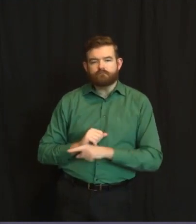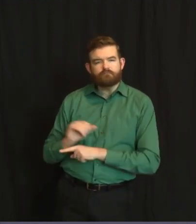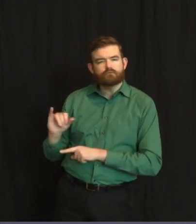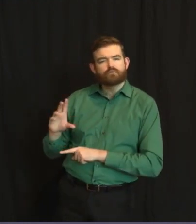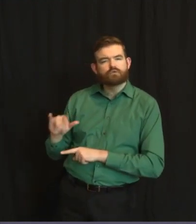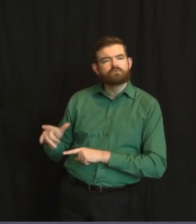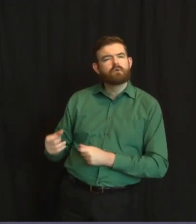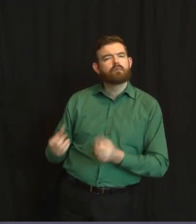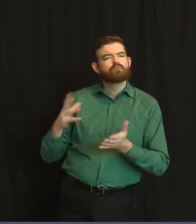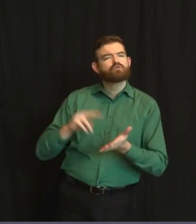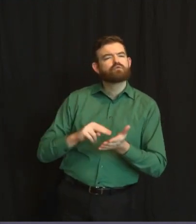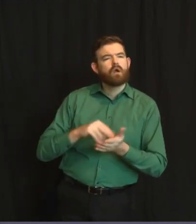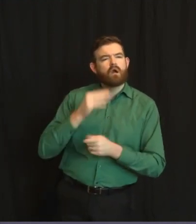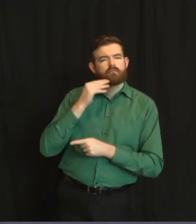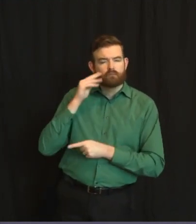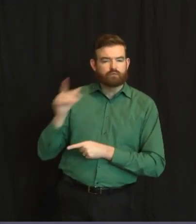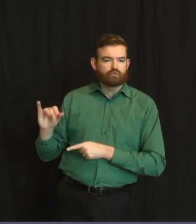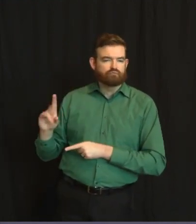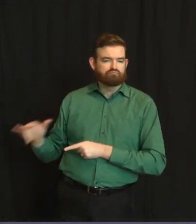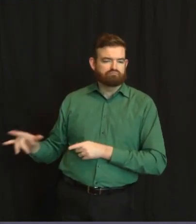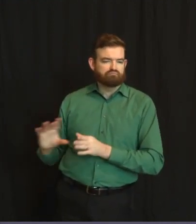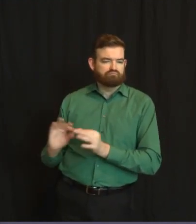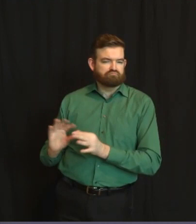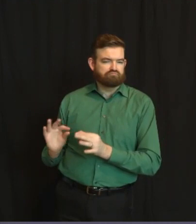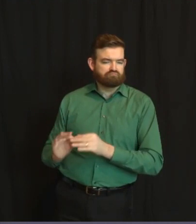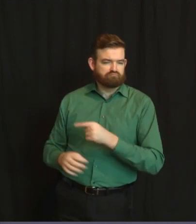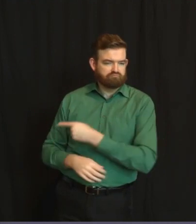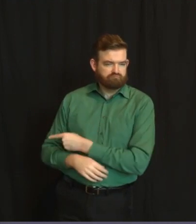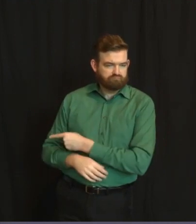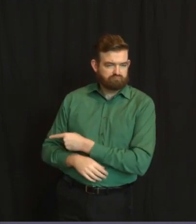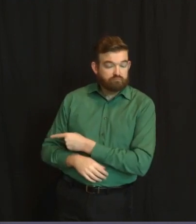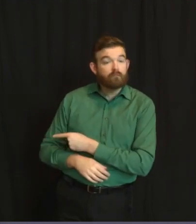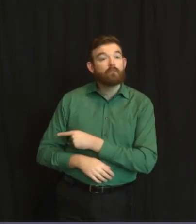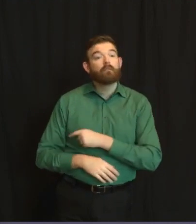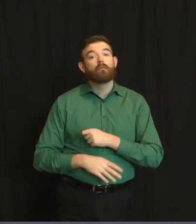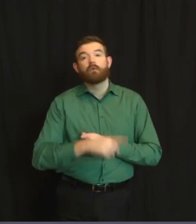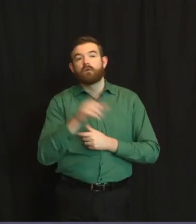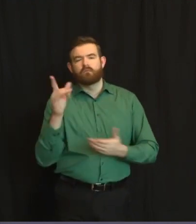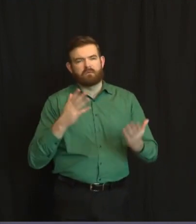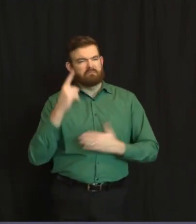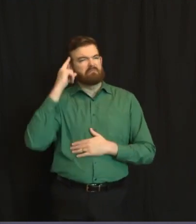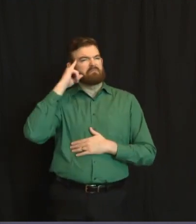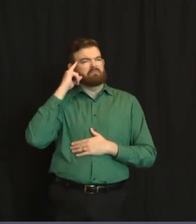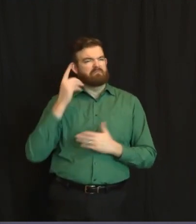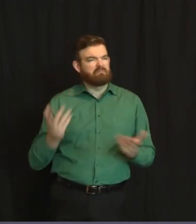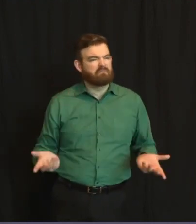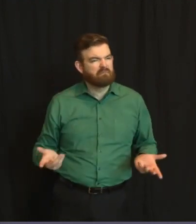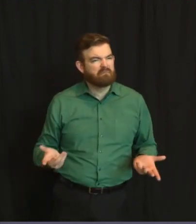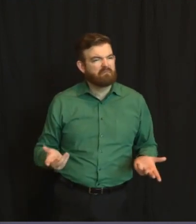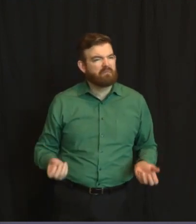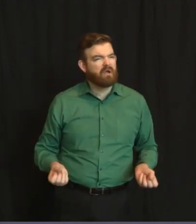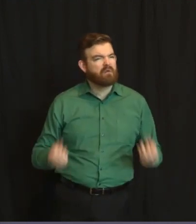And by the way, we have been, folks may be scratching their head on what the denominator is.